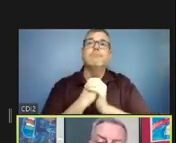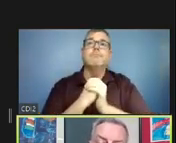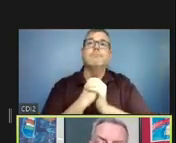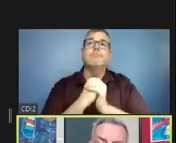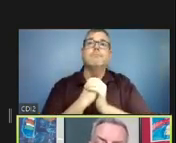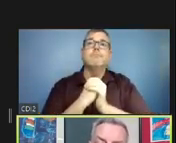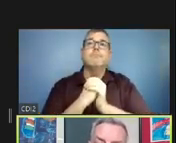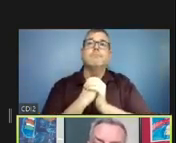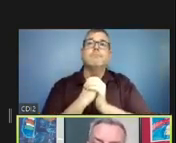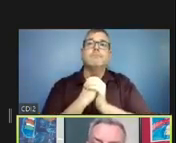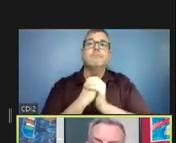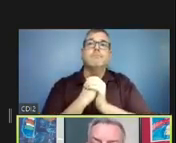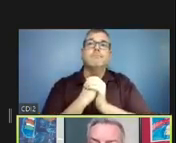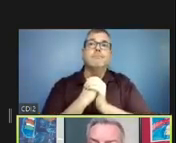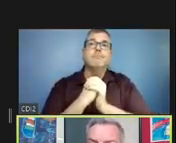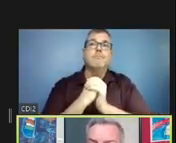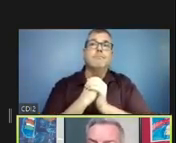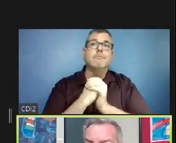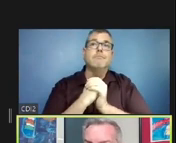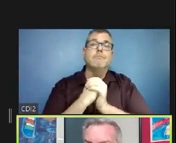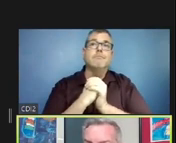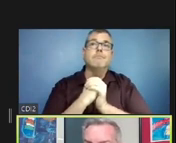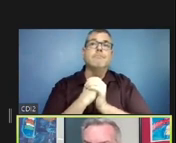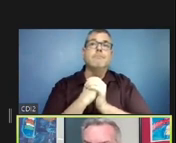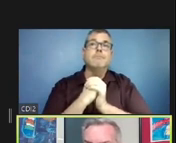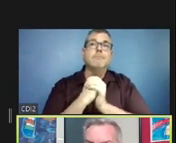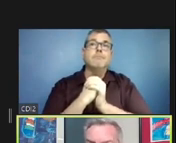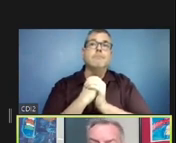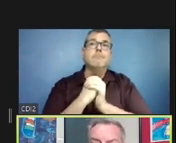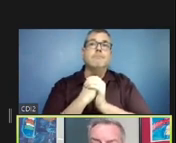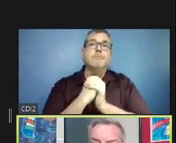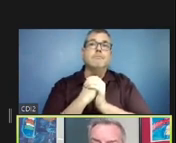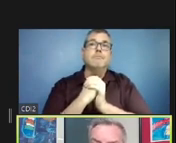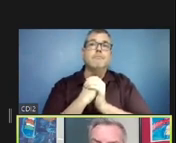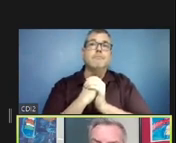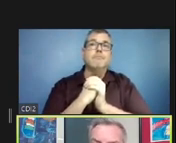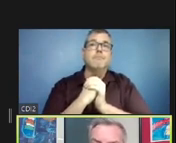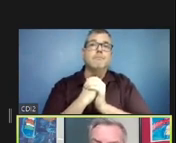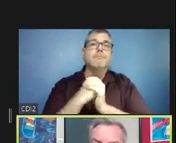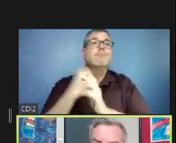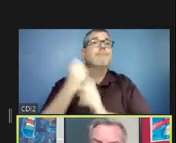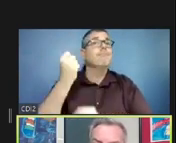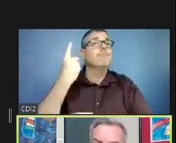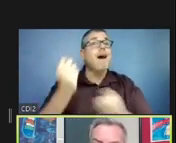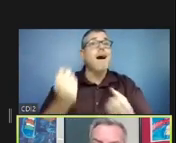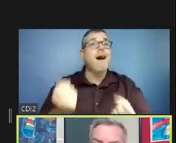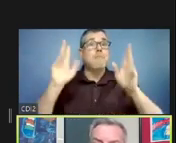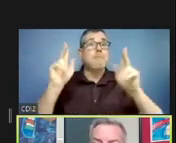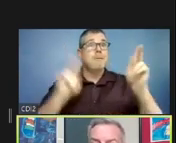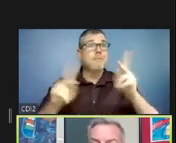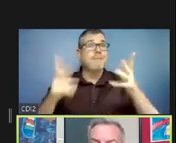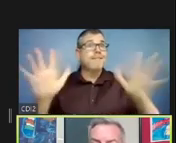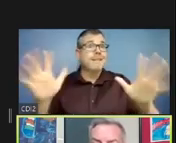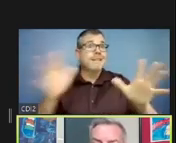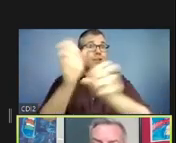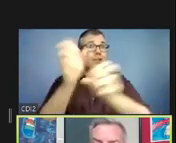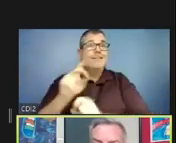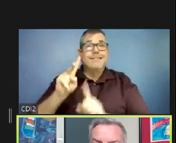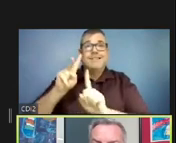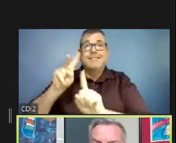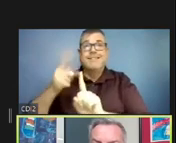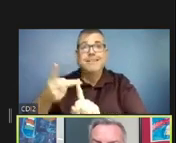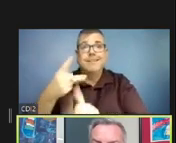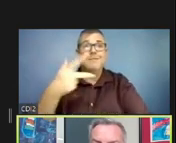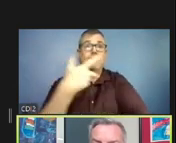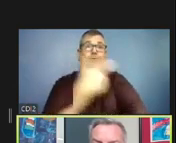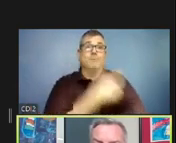of 500,000 people who've received the second dose. So about 2 million have received a first dose and 500,000